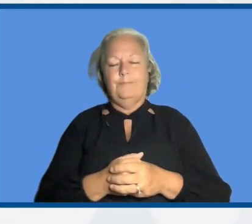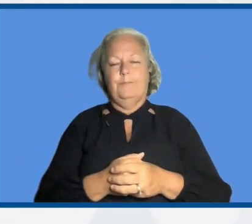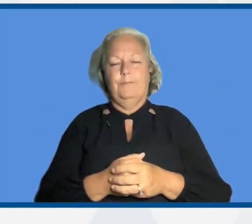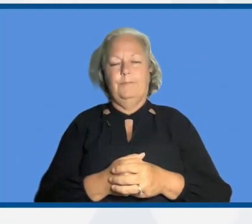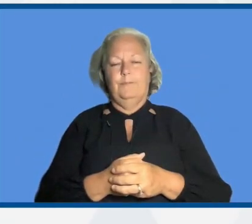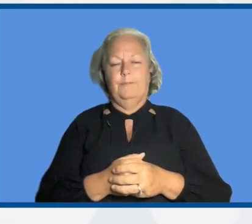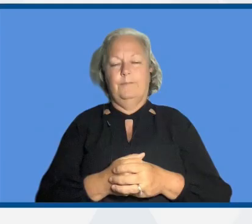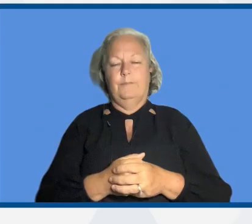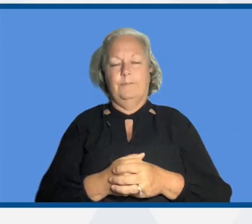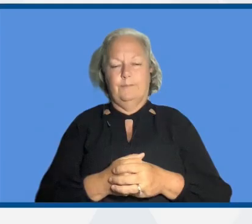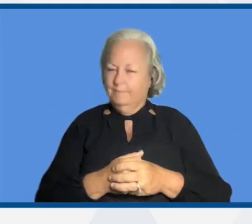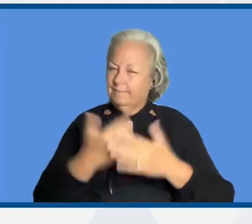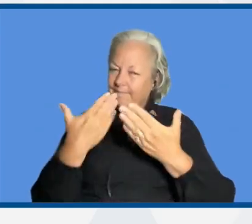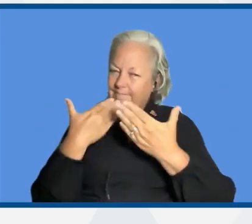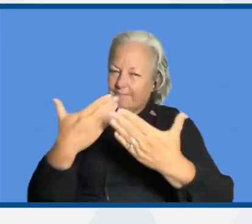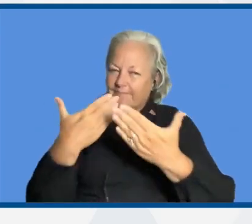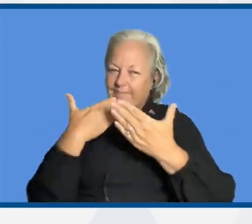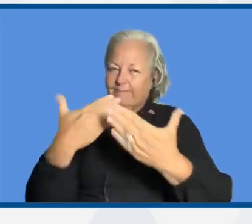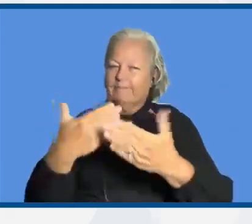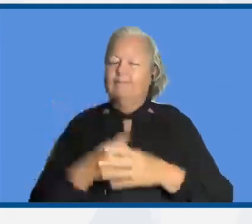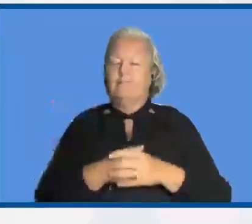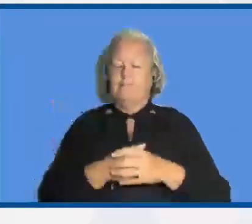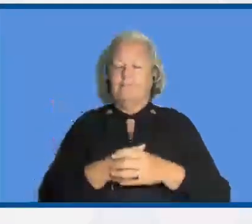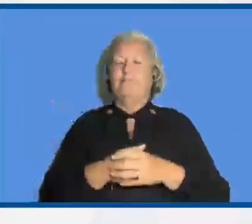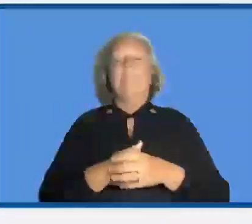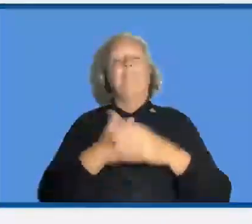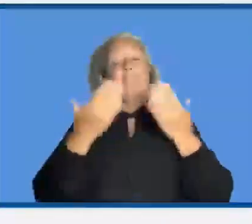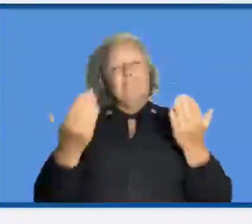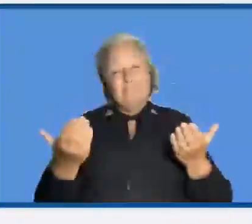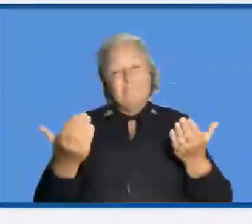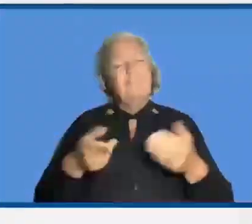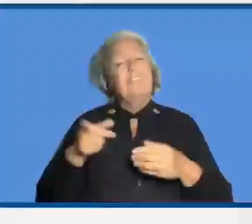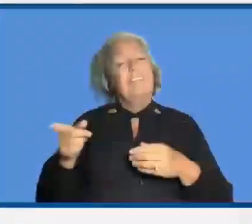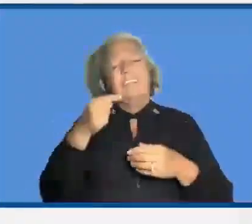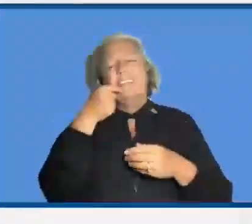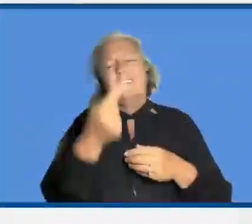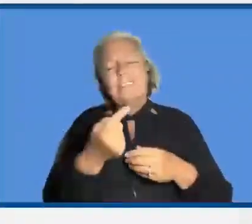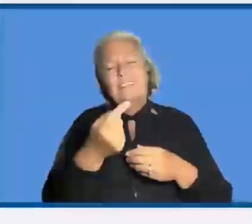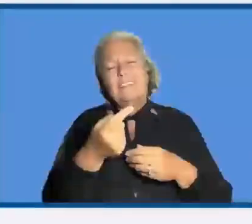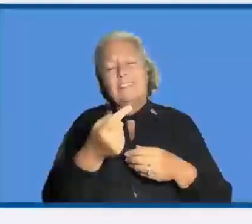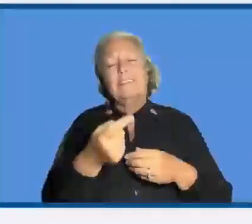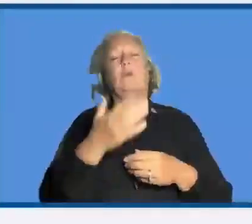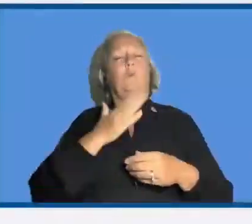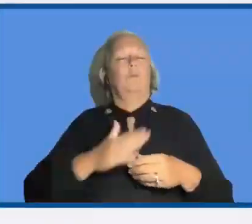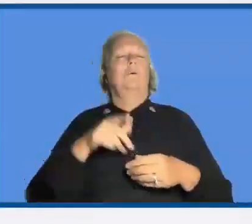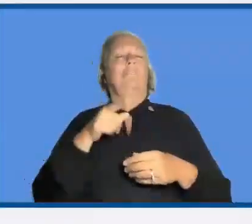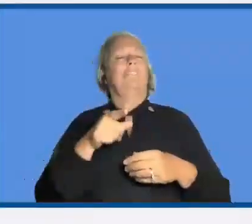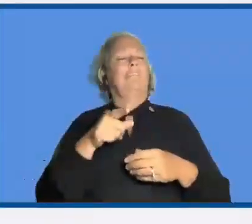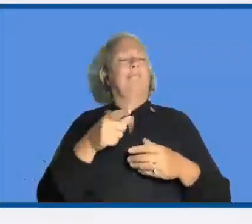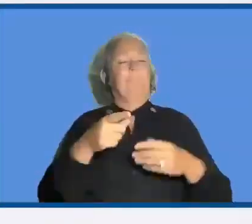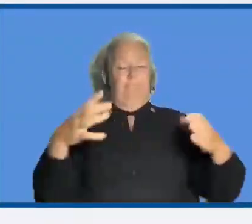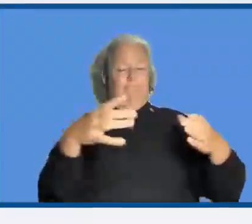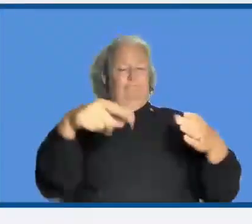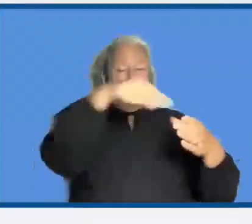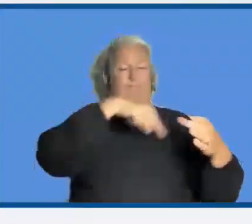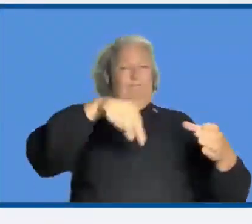Dr. Nima, thank you very much. And again, we hear the mention of large teams of experts being brought together